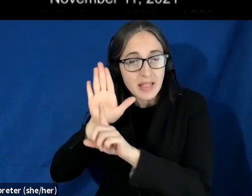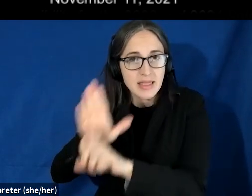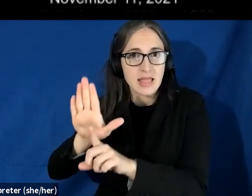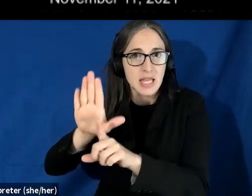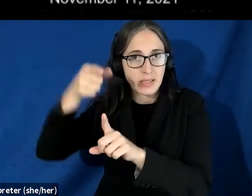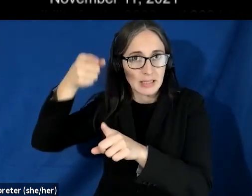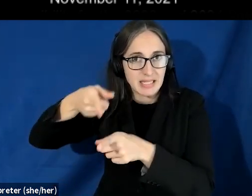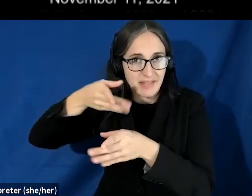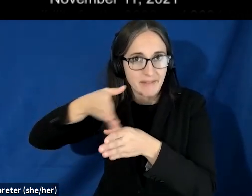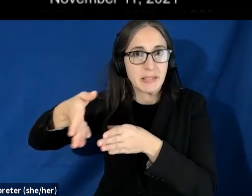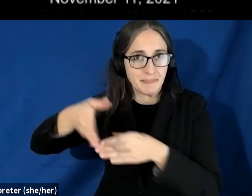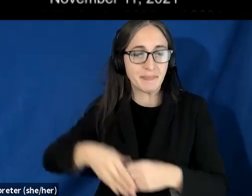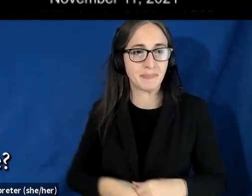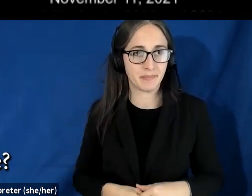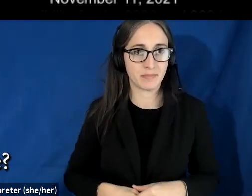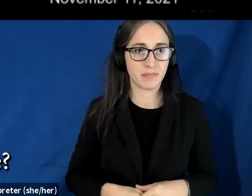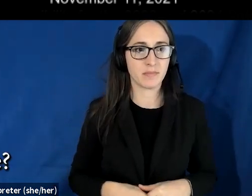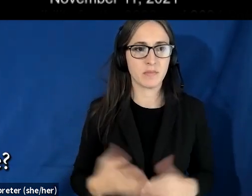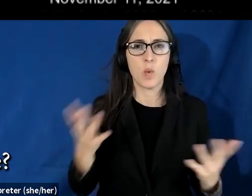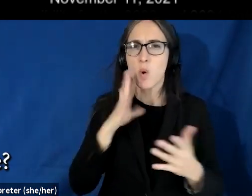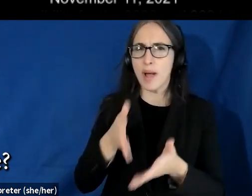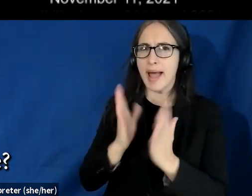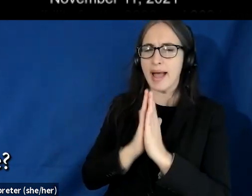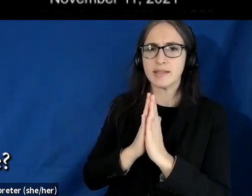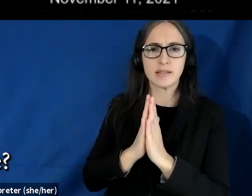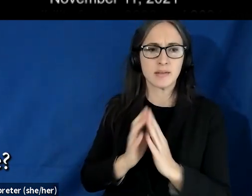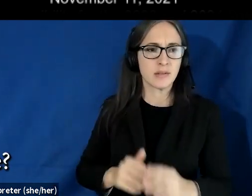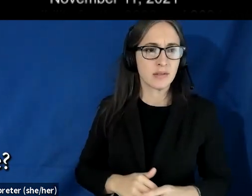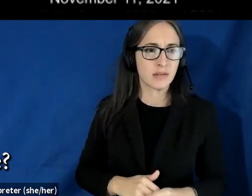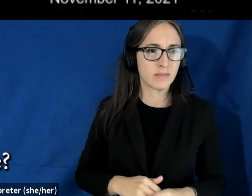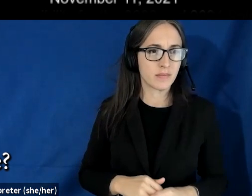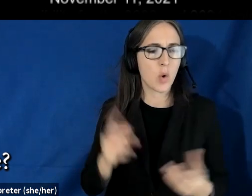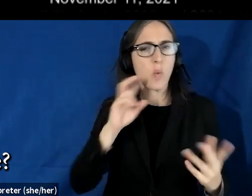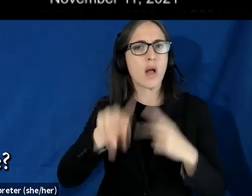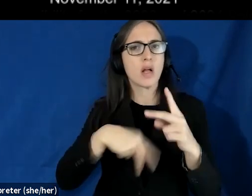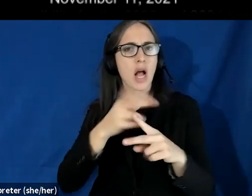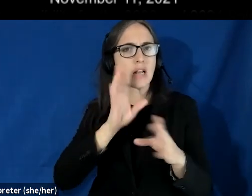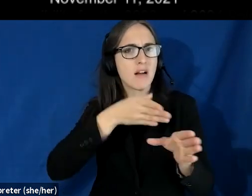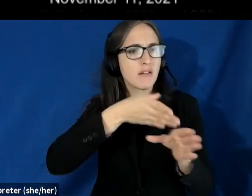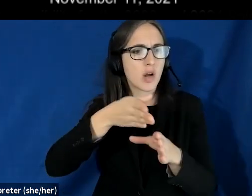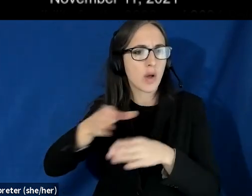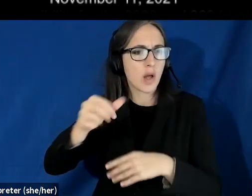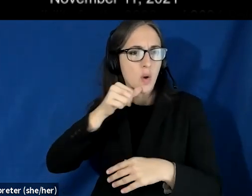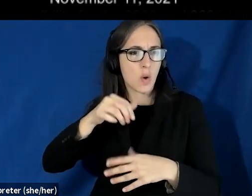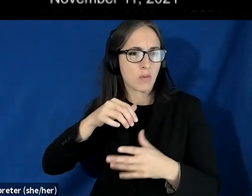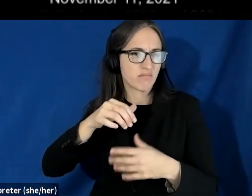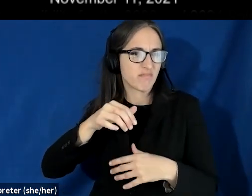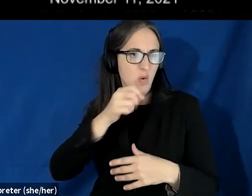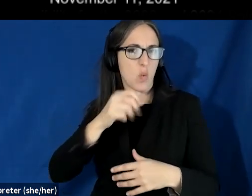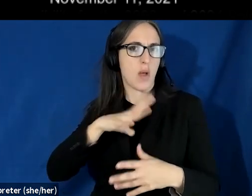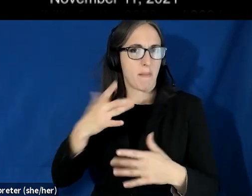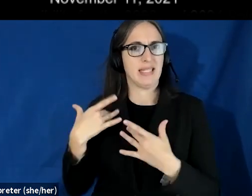So another thing that we ask is that what kind of careers do women usually take up in your workplace? And most of the people